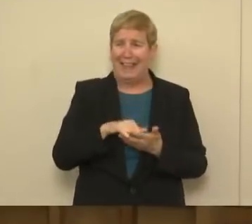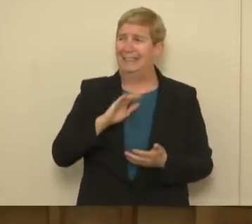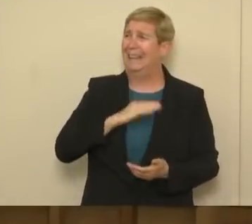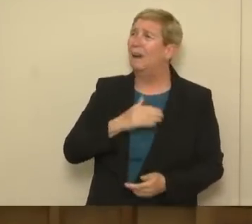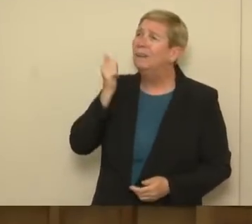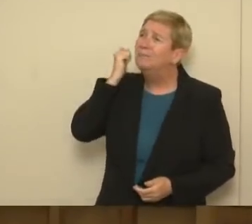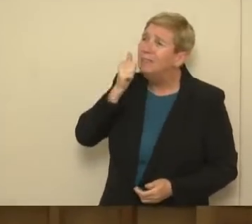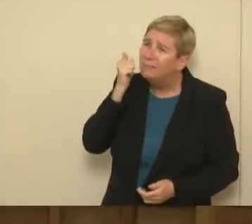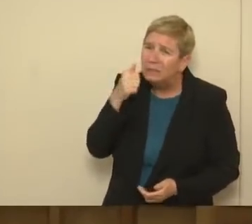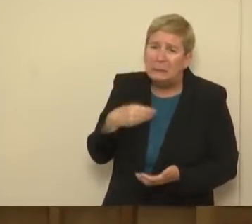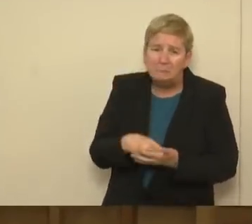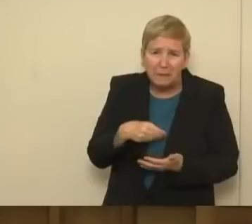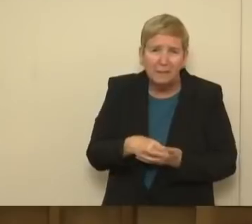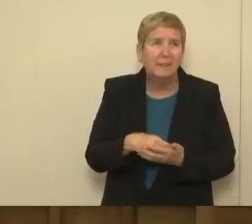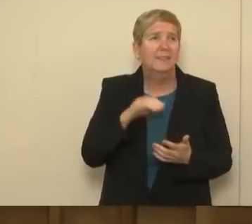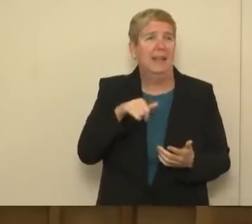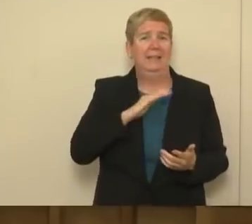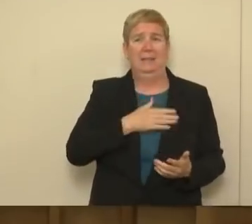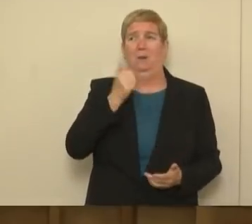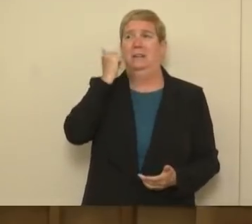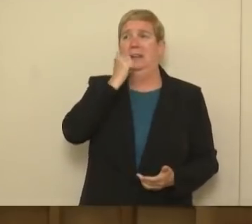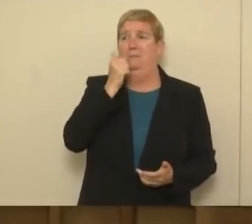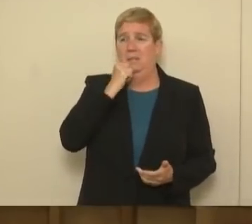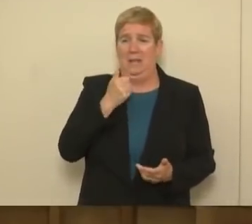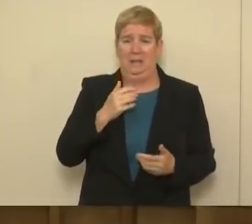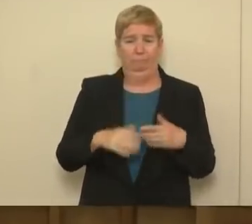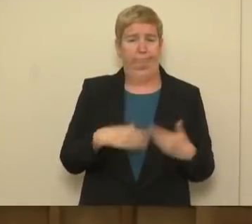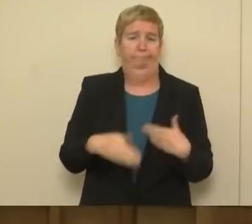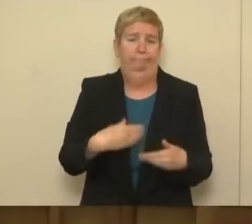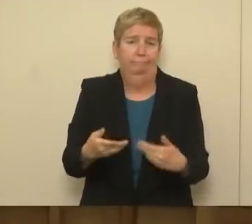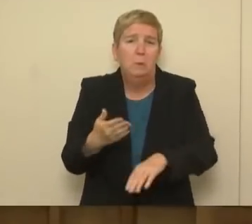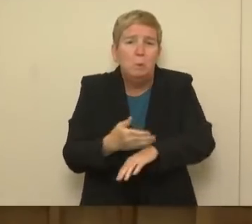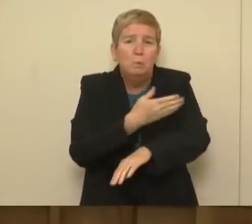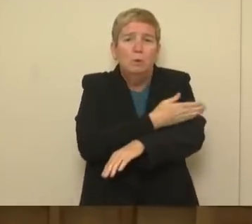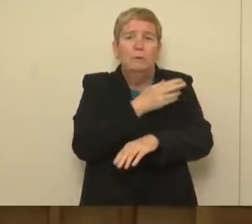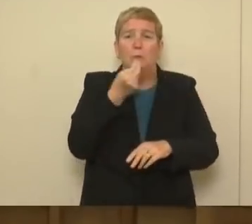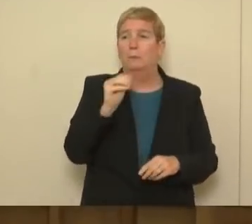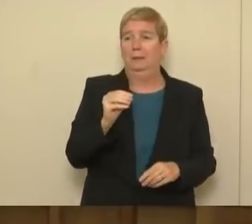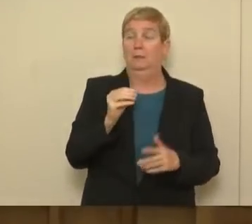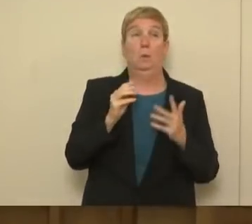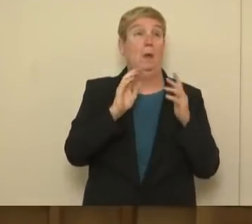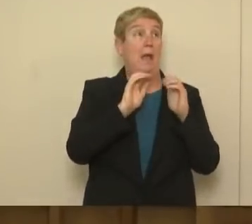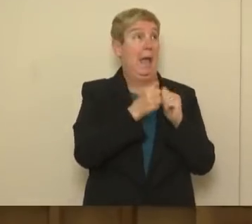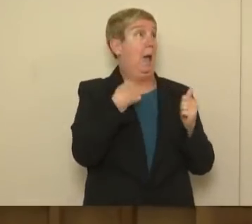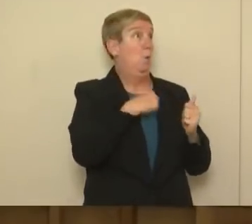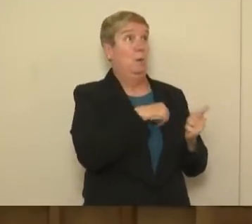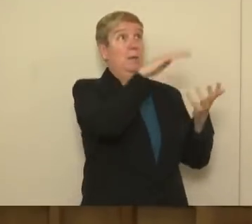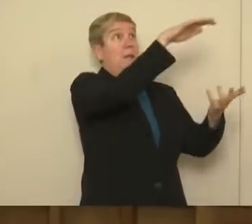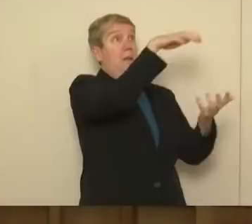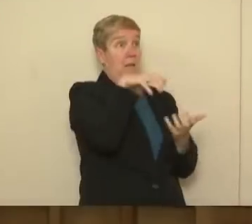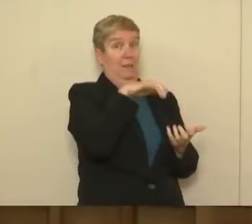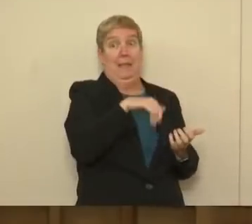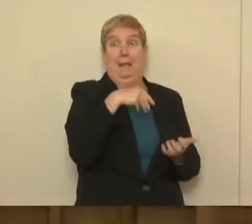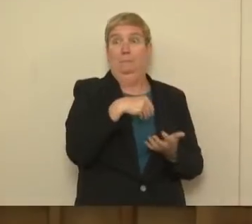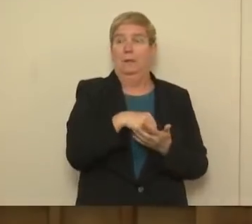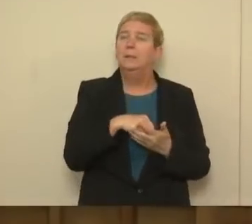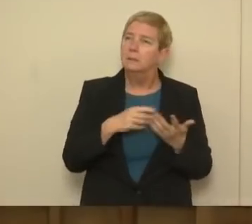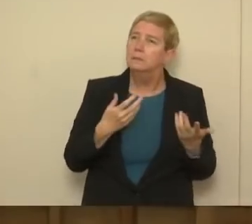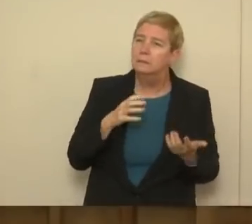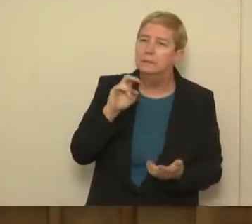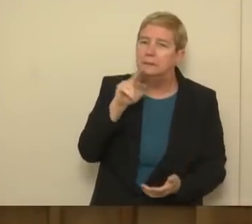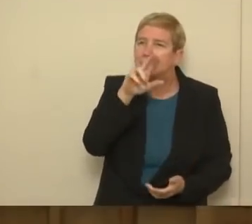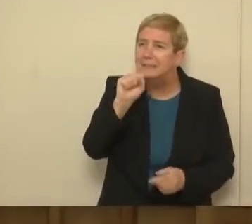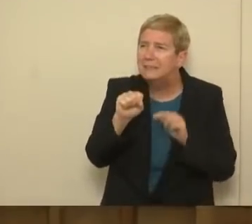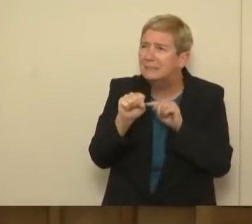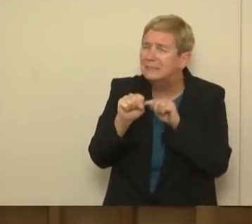is controlled by the census. So, my parting words are, the census